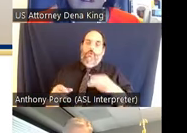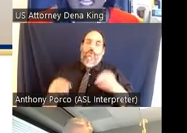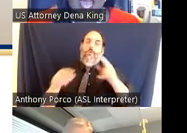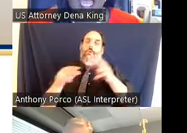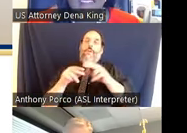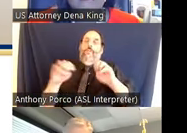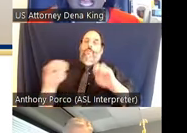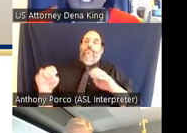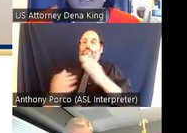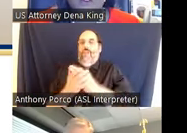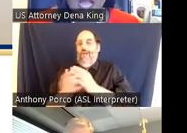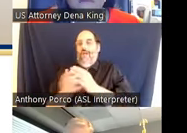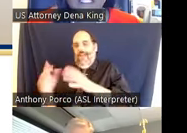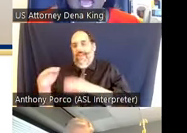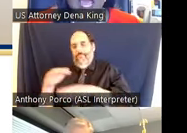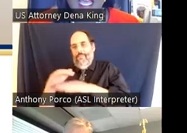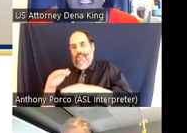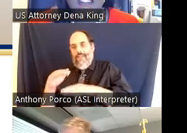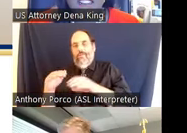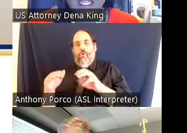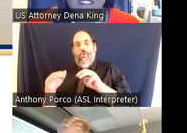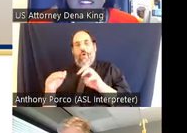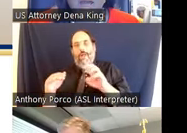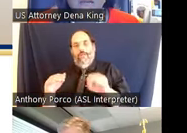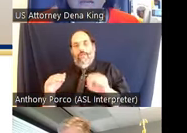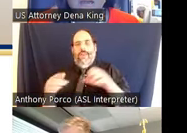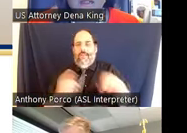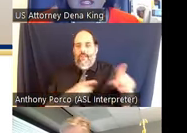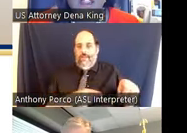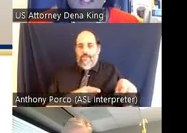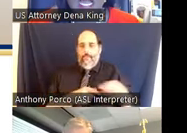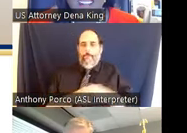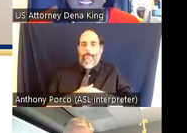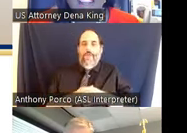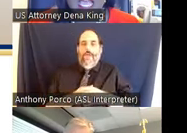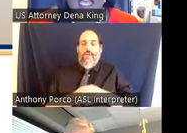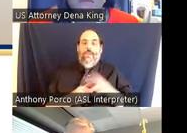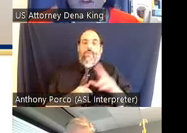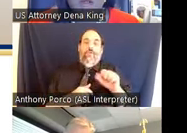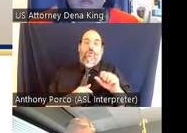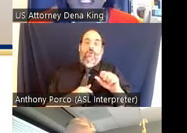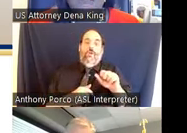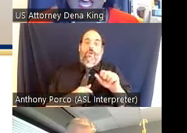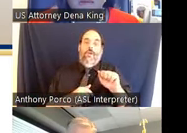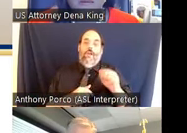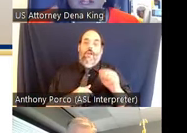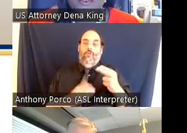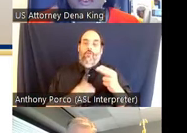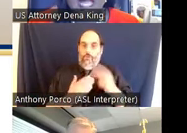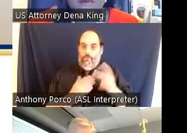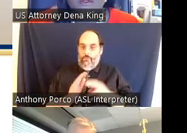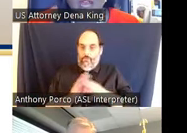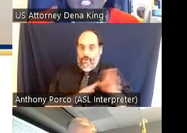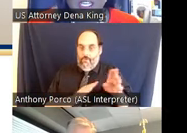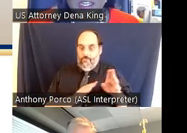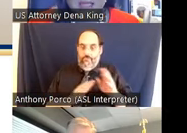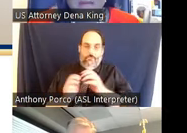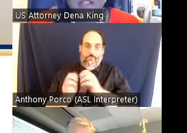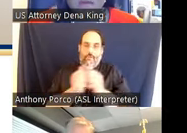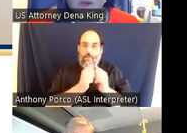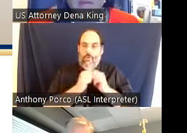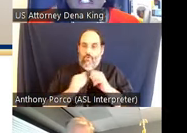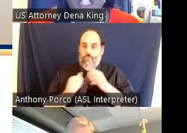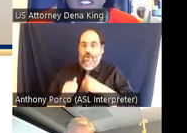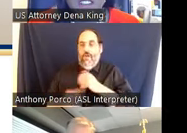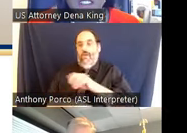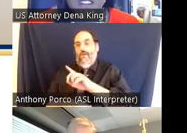to fight hate-based crimes and incidents. The United Against Hate program was developed through collaboration by